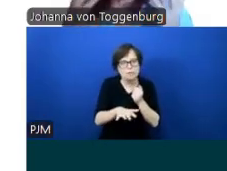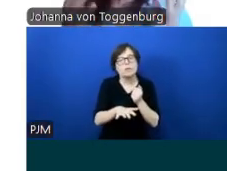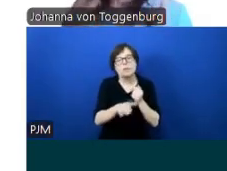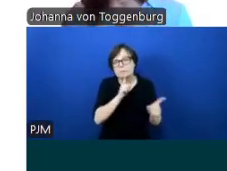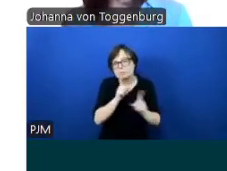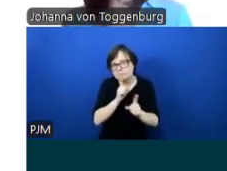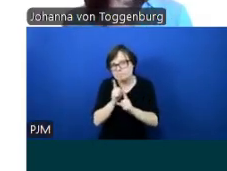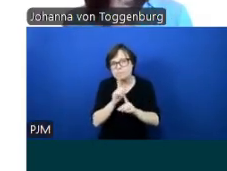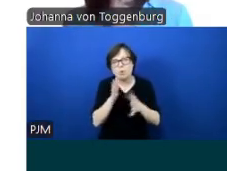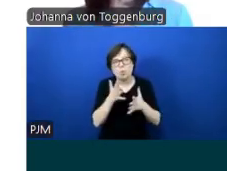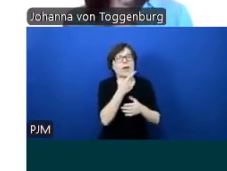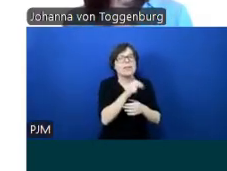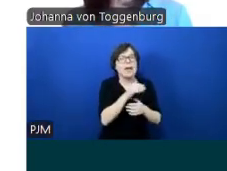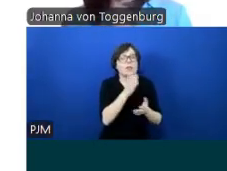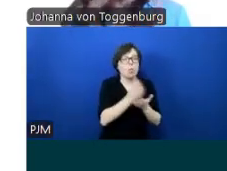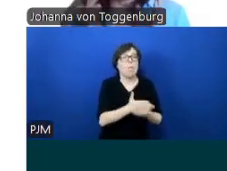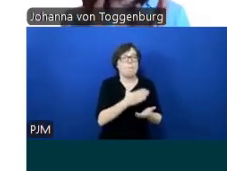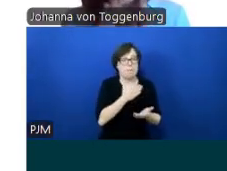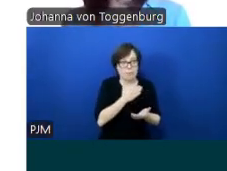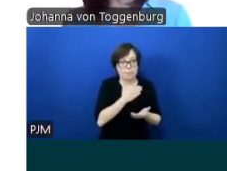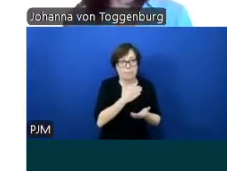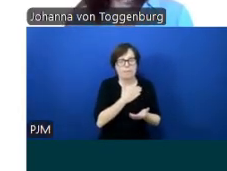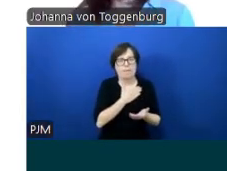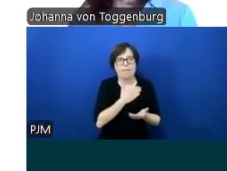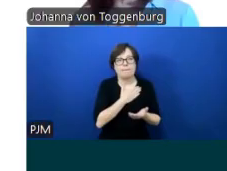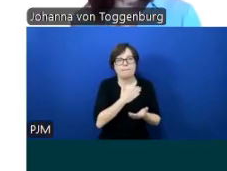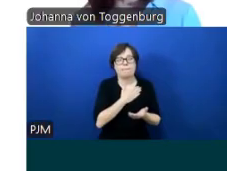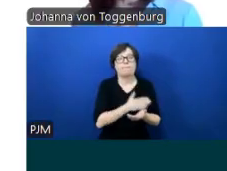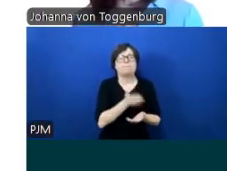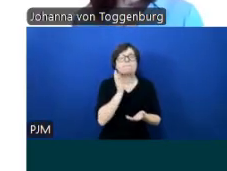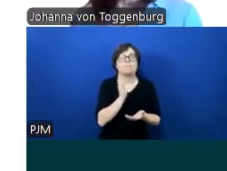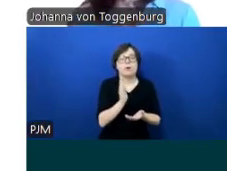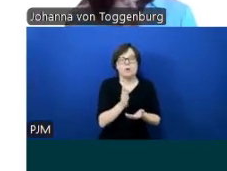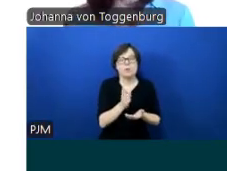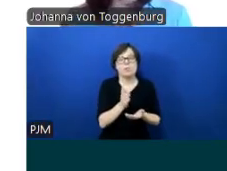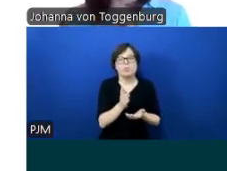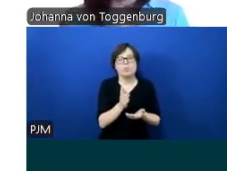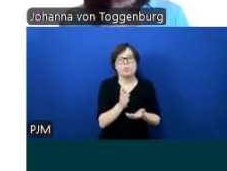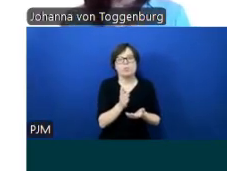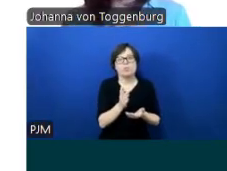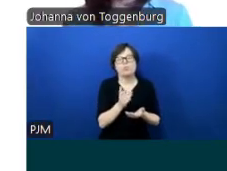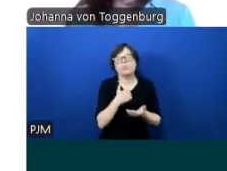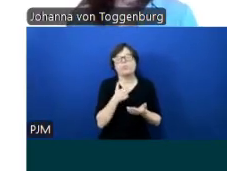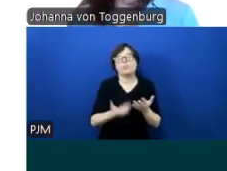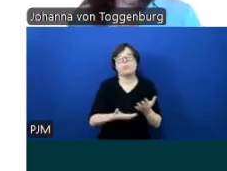it's a simple process to develop a solution and directly an implementation plan. And of